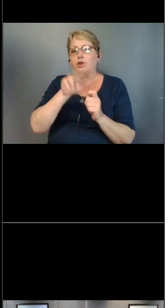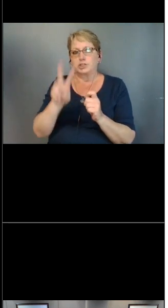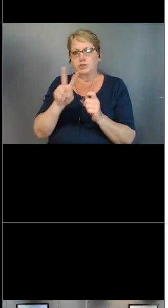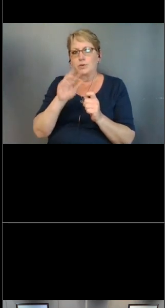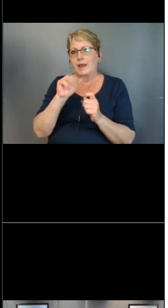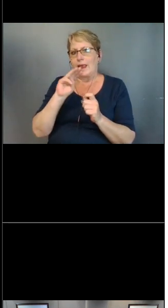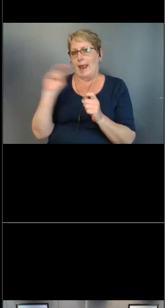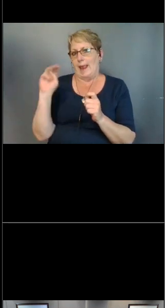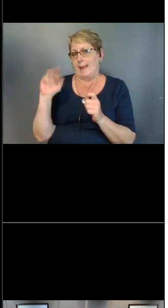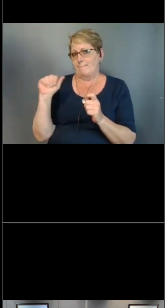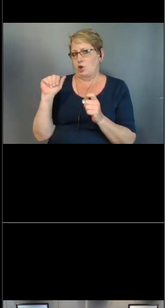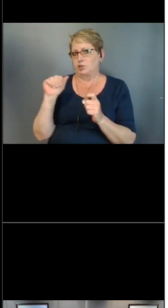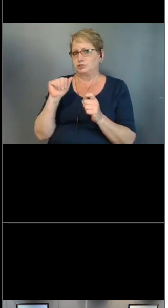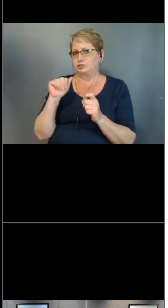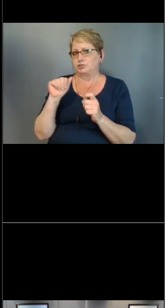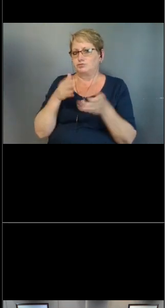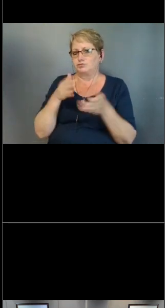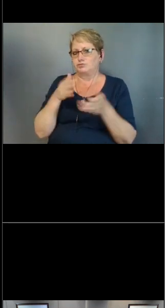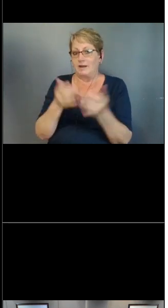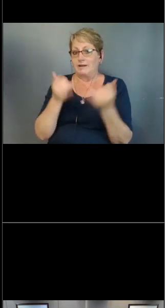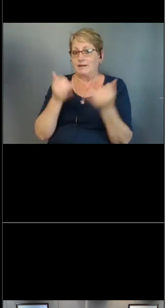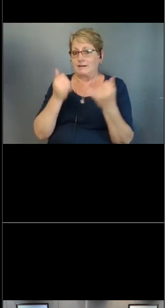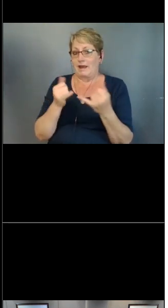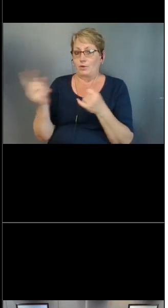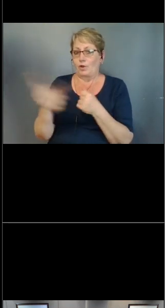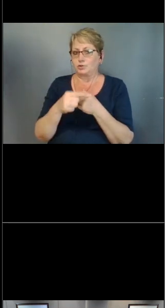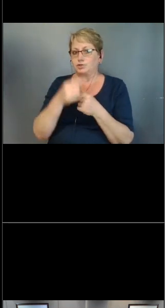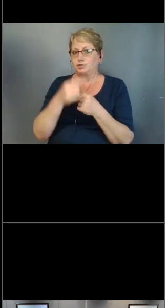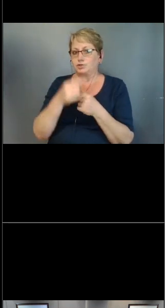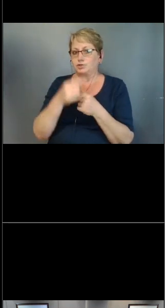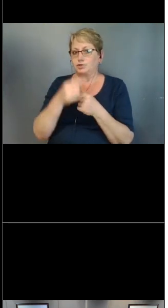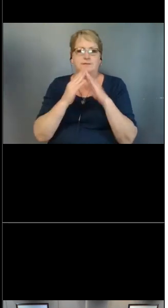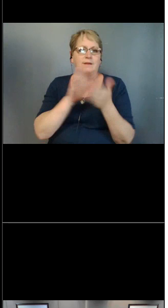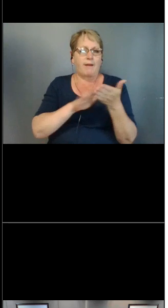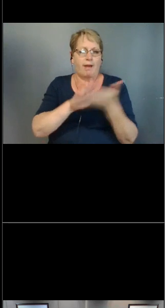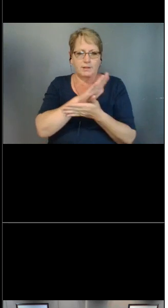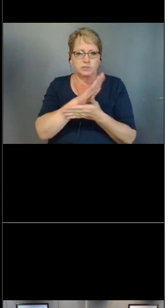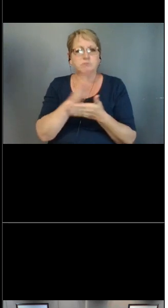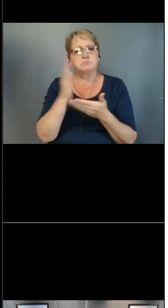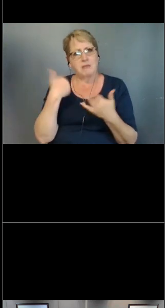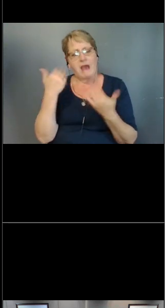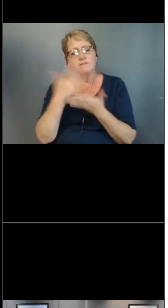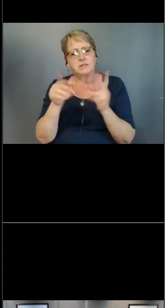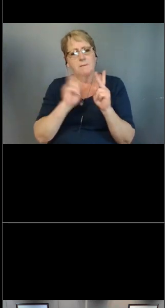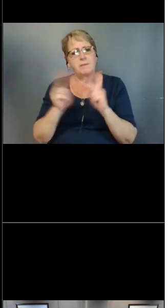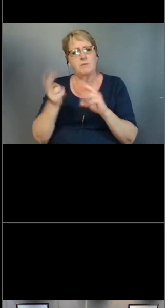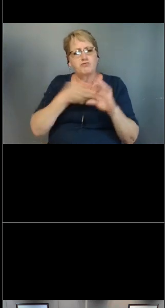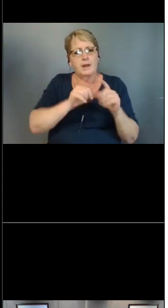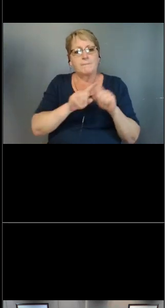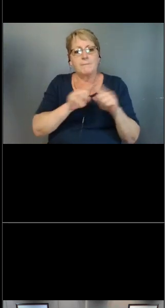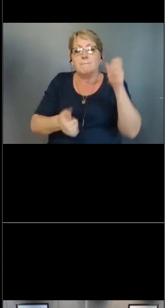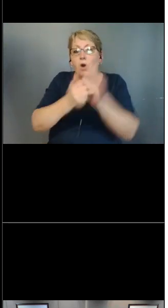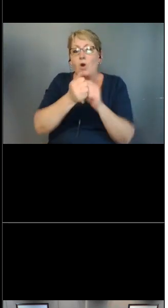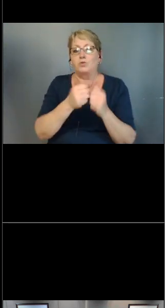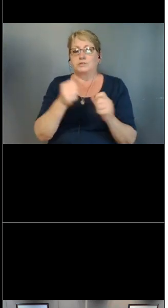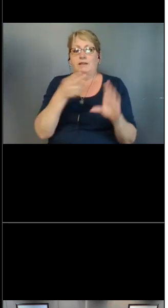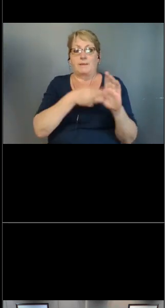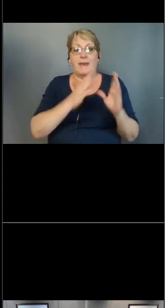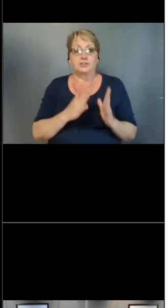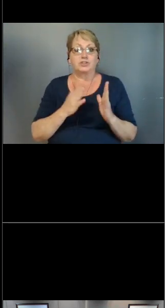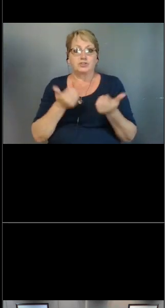currently deviates down to Buffalo State College. While this deviation does collect some ridership, it also forces the majority of our passengers who are